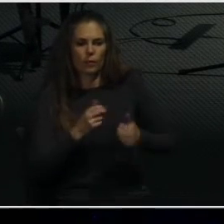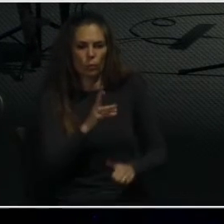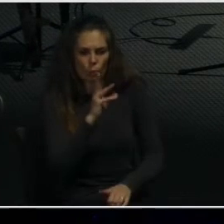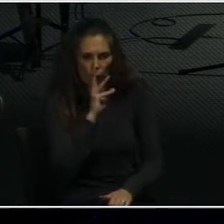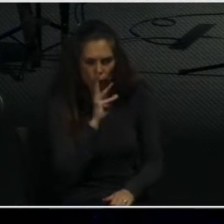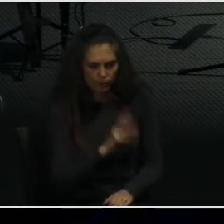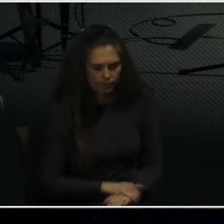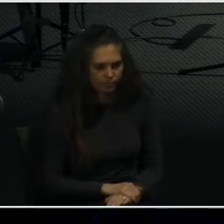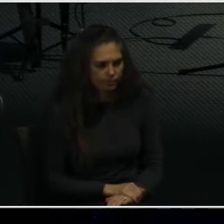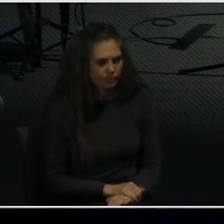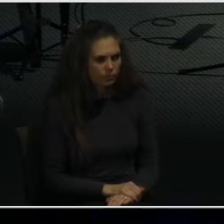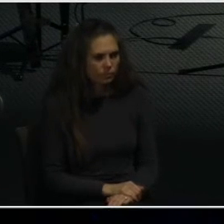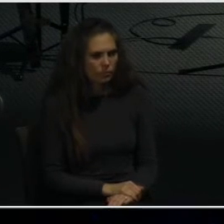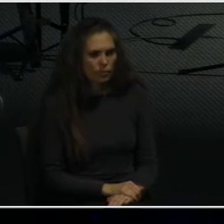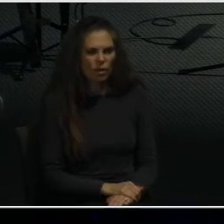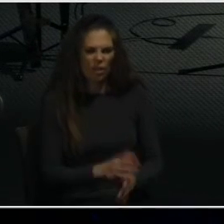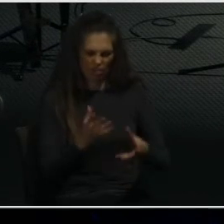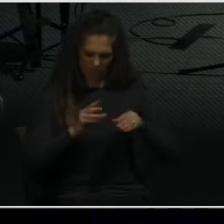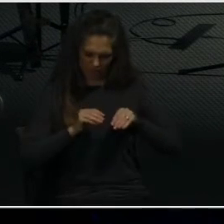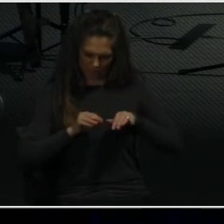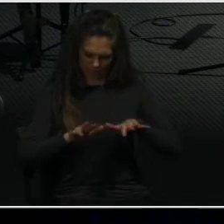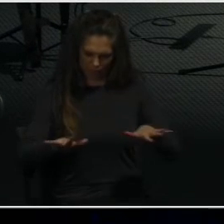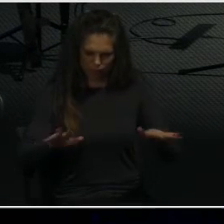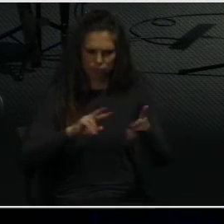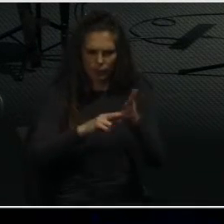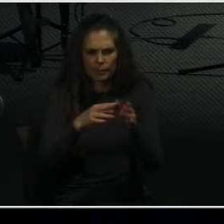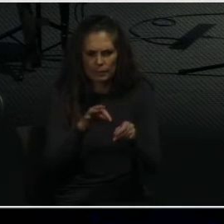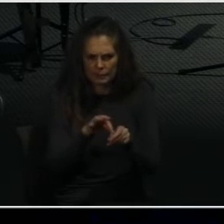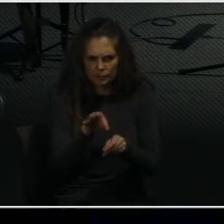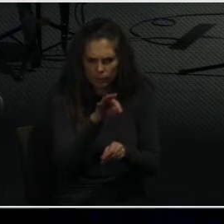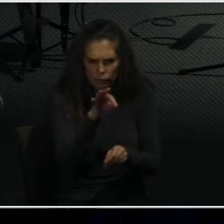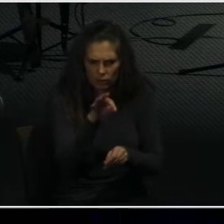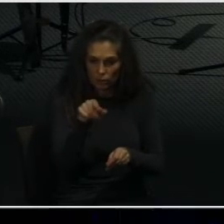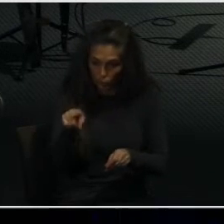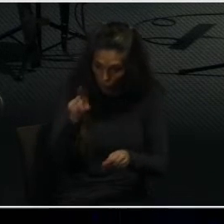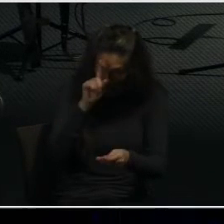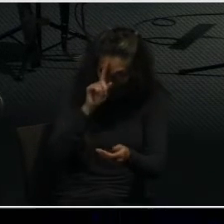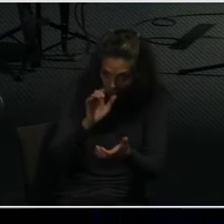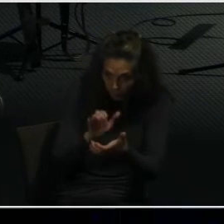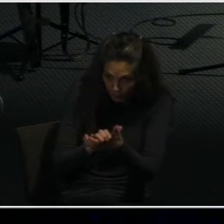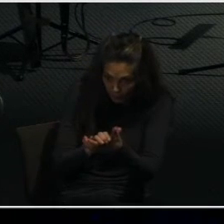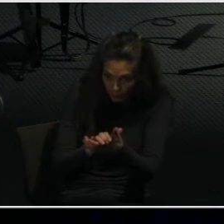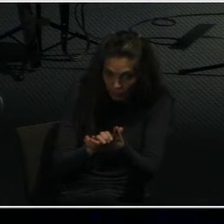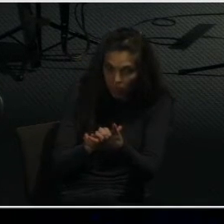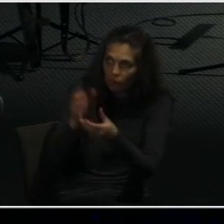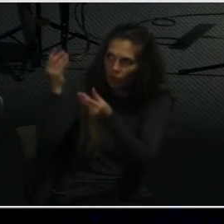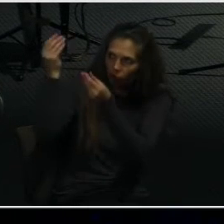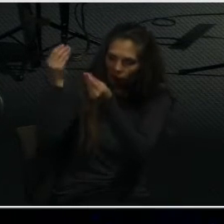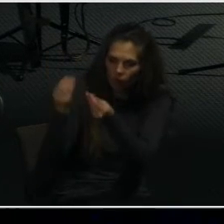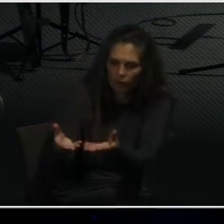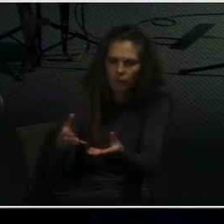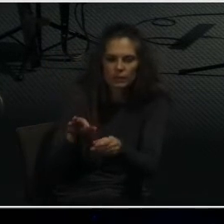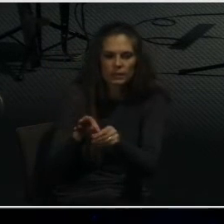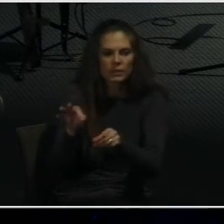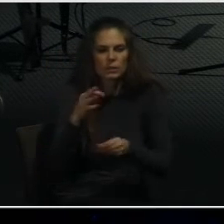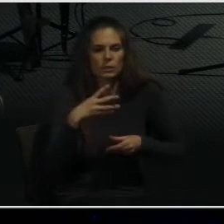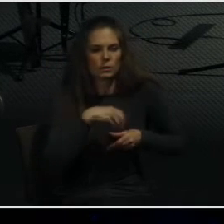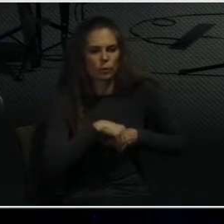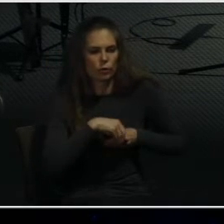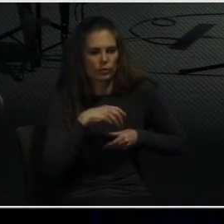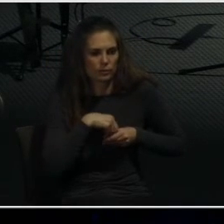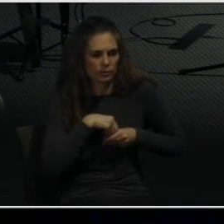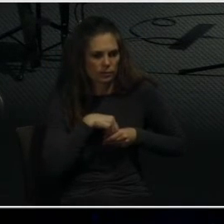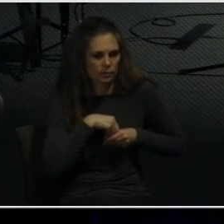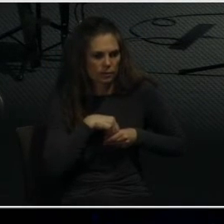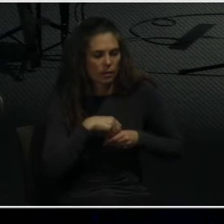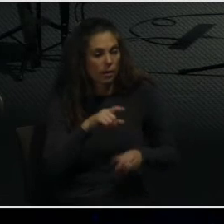Now this he said about the Spirit, whom those who believed in him were to receive, for as yet the Spirit had not been given, because Jesus was not yet